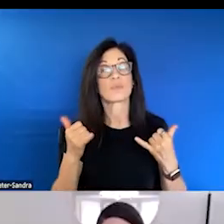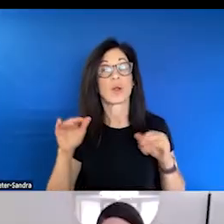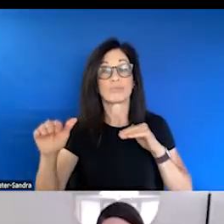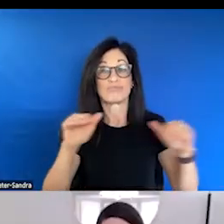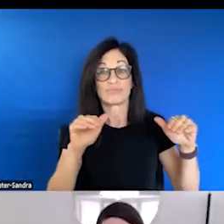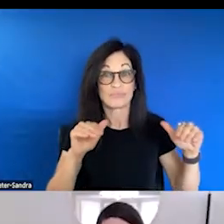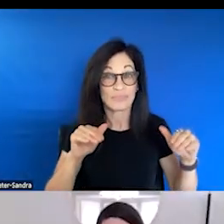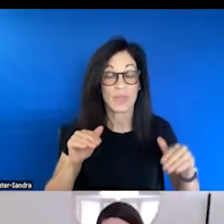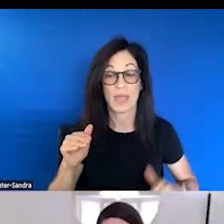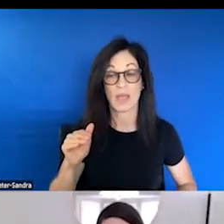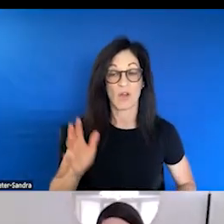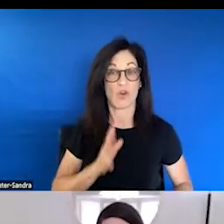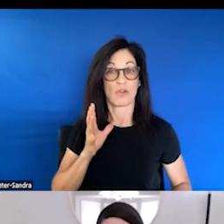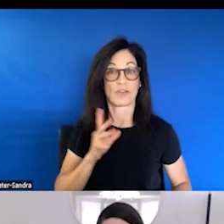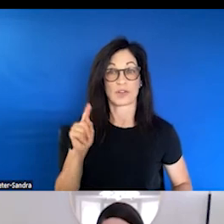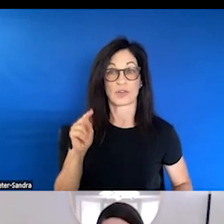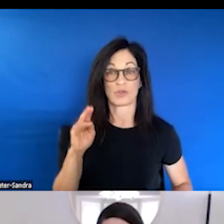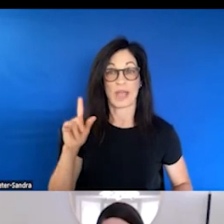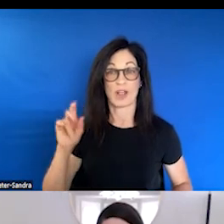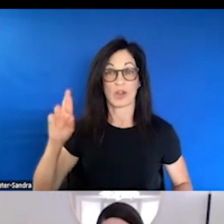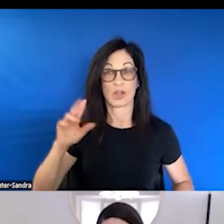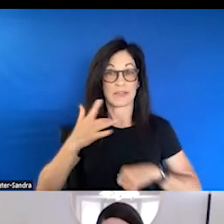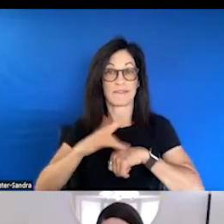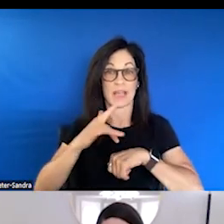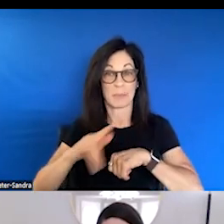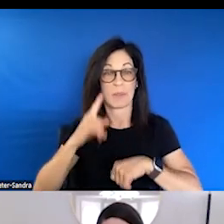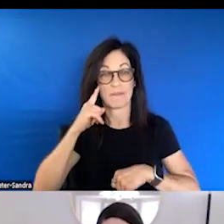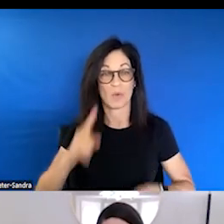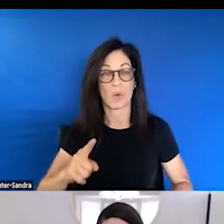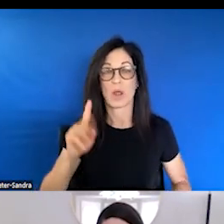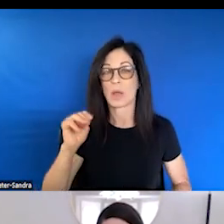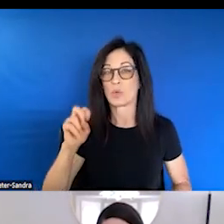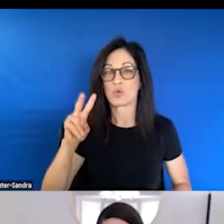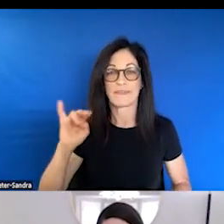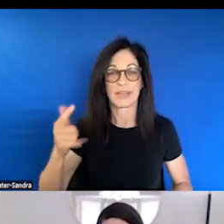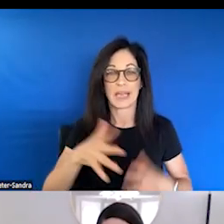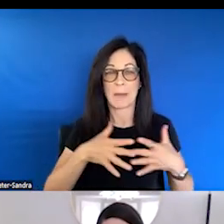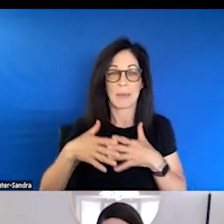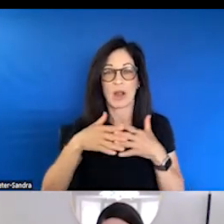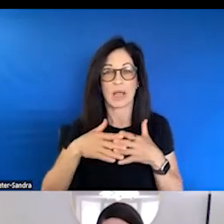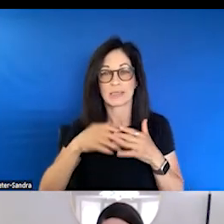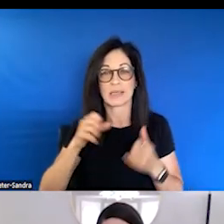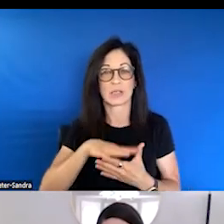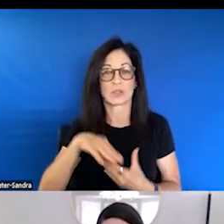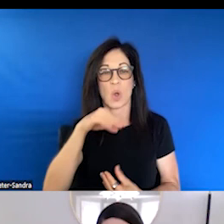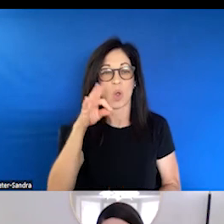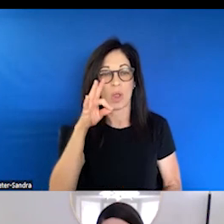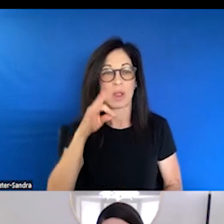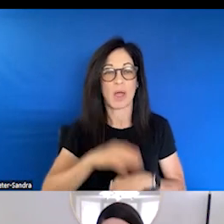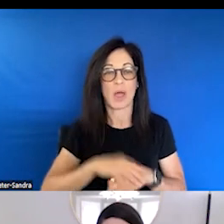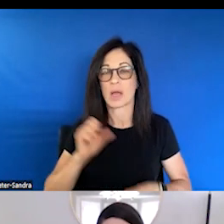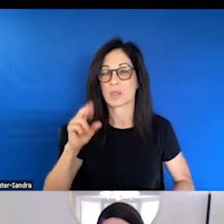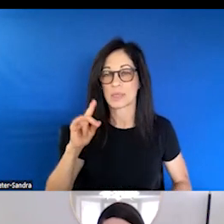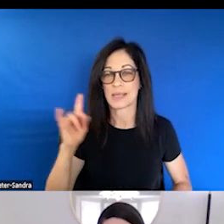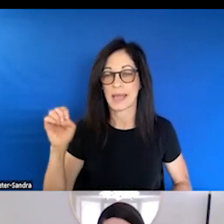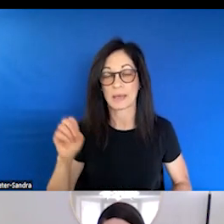official trailer is now available for Moving America's Soul on Suicide. So encourage you to check that out.